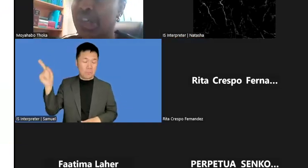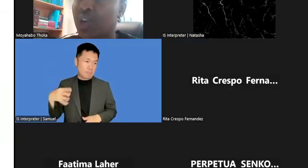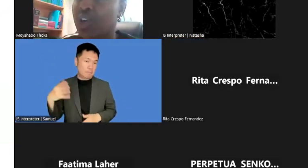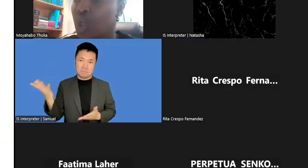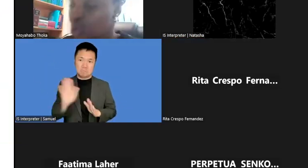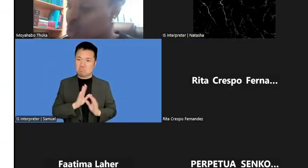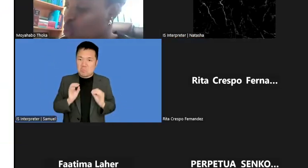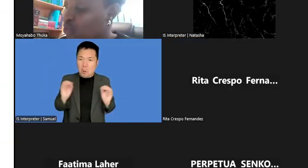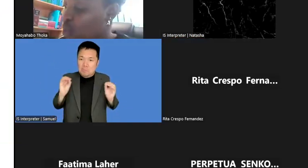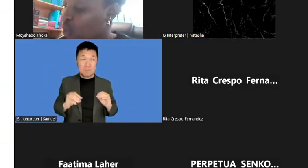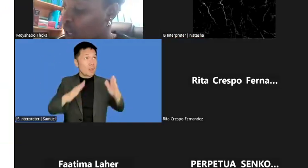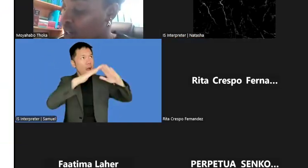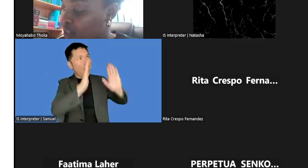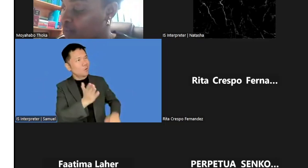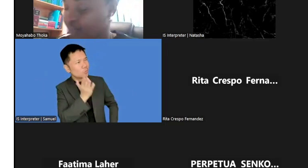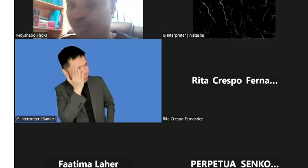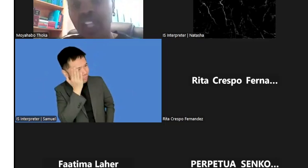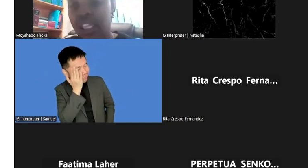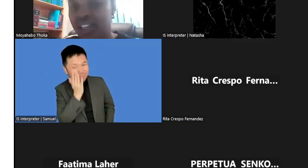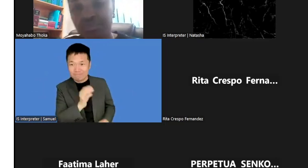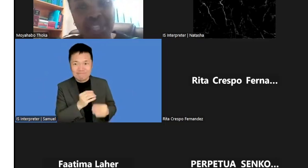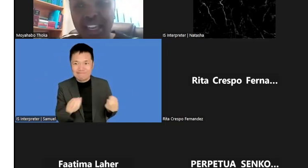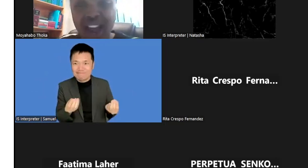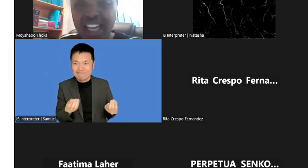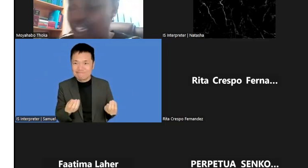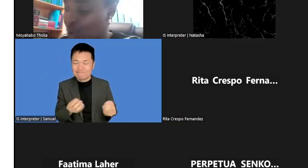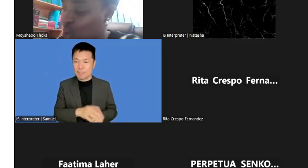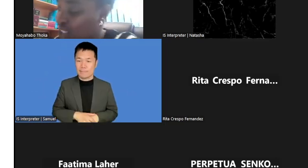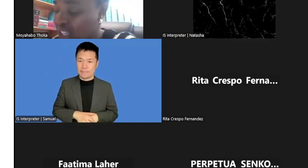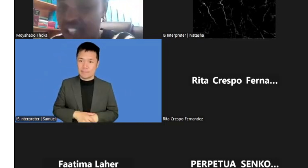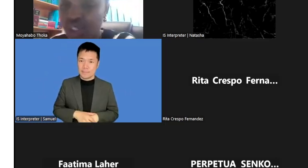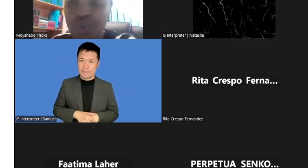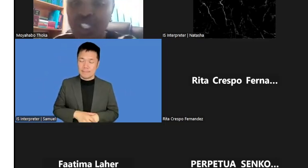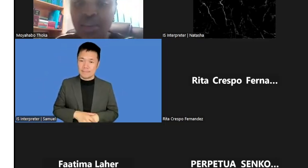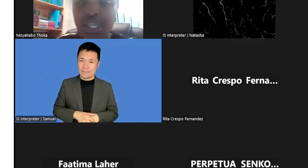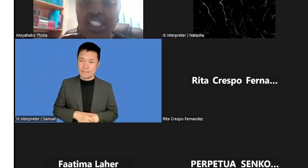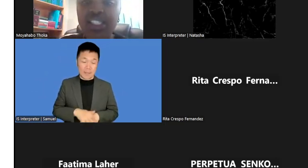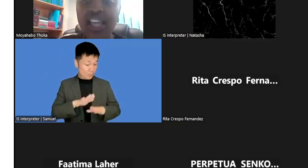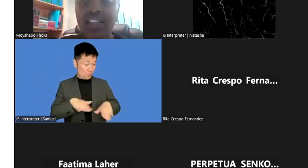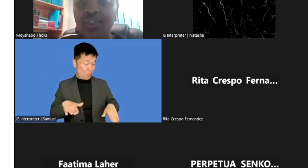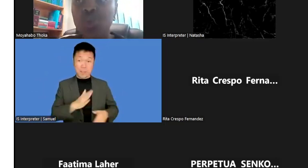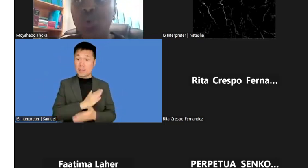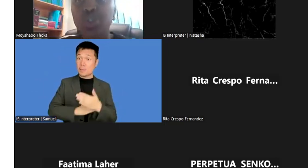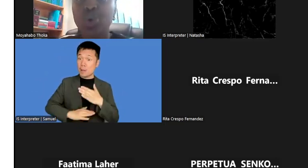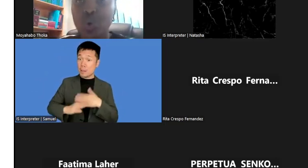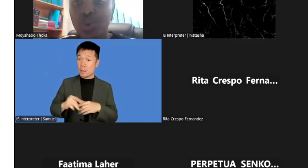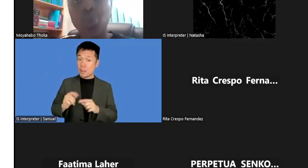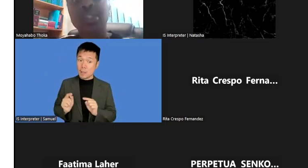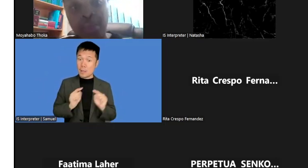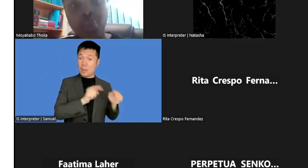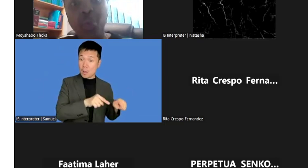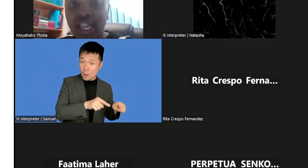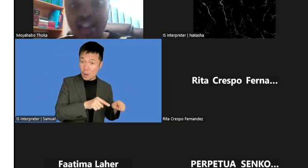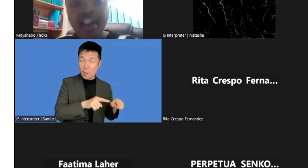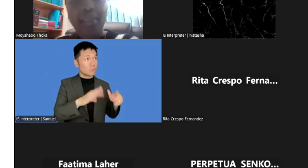directives on the return to school for learners. They hardly included children with disabilities, and it also shows because,